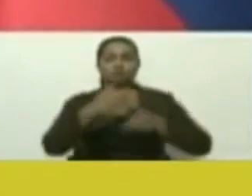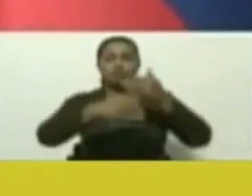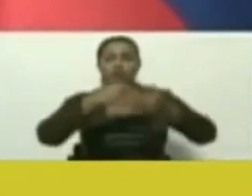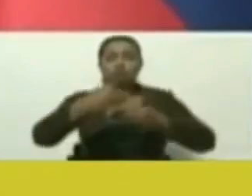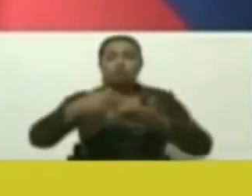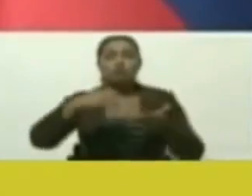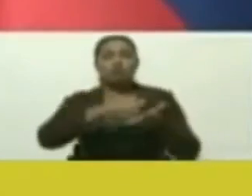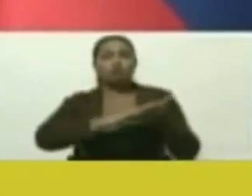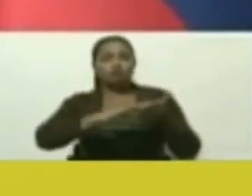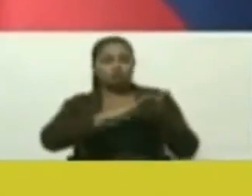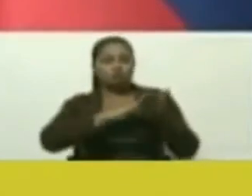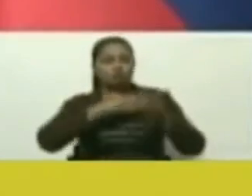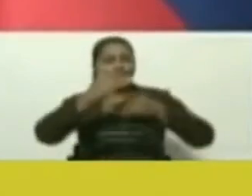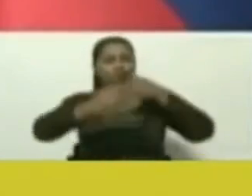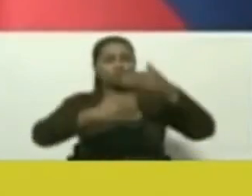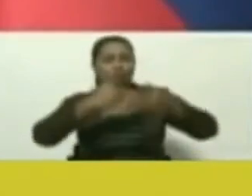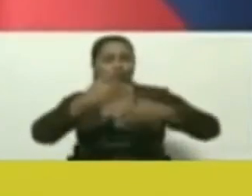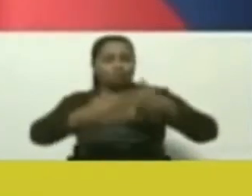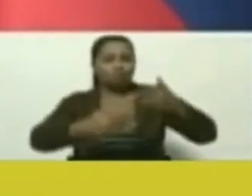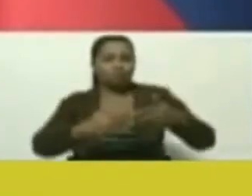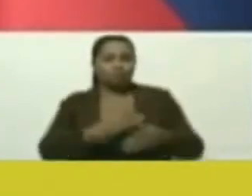Our homeland is recovering.